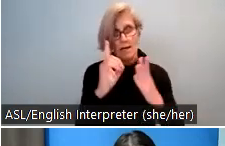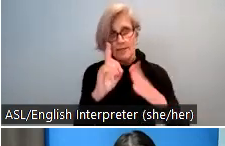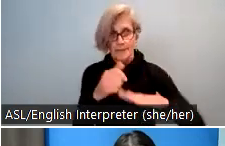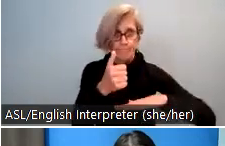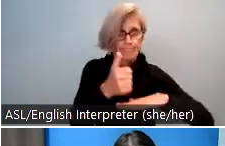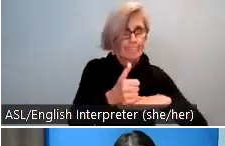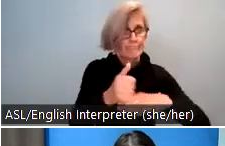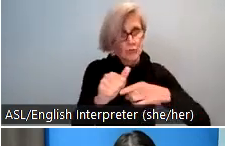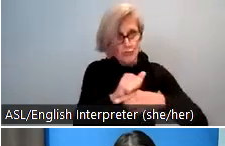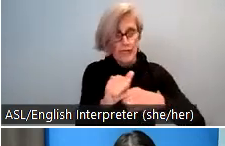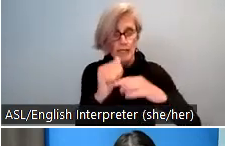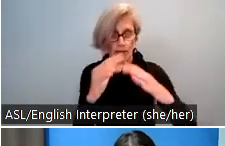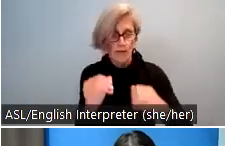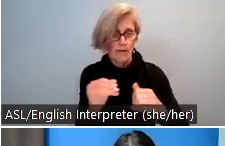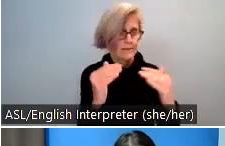printing of items,